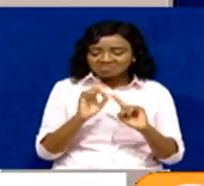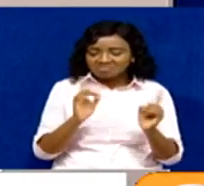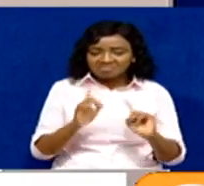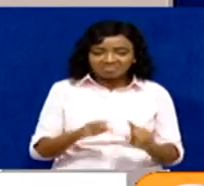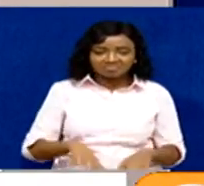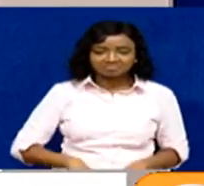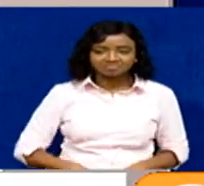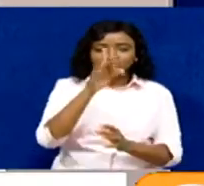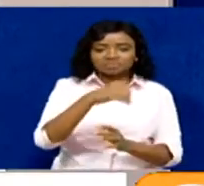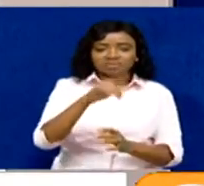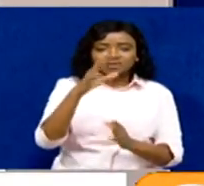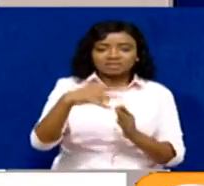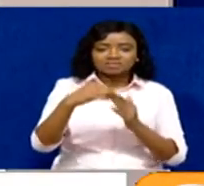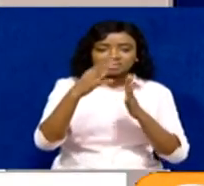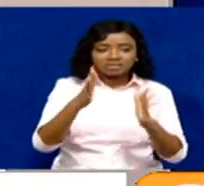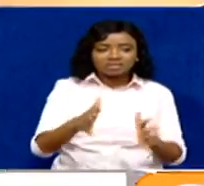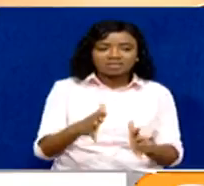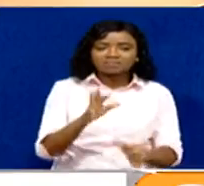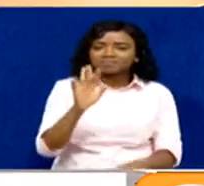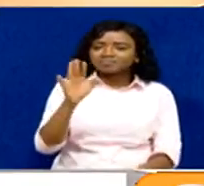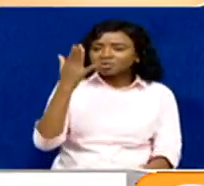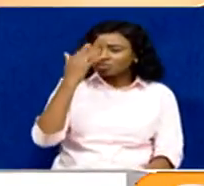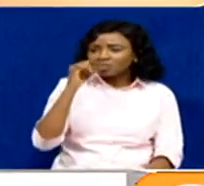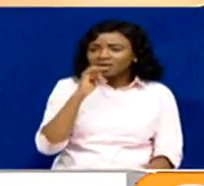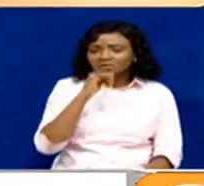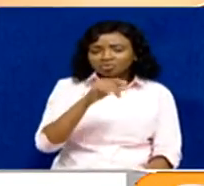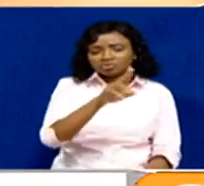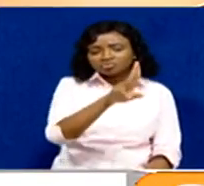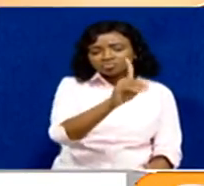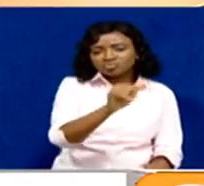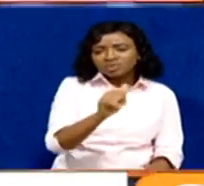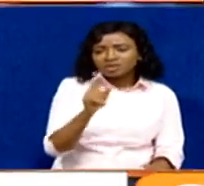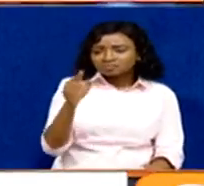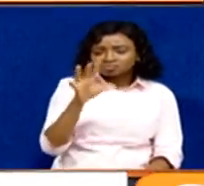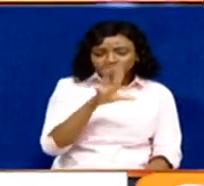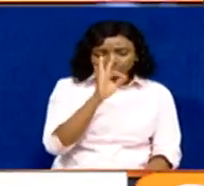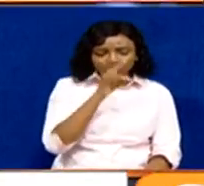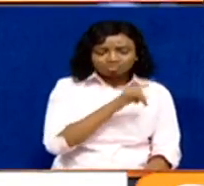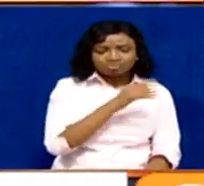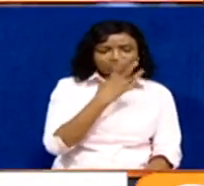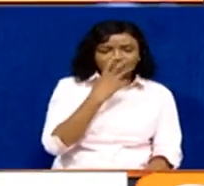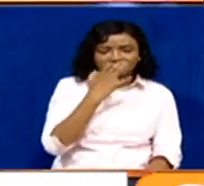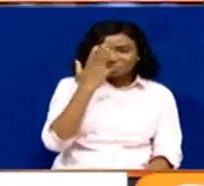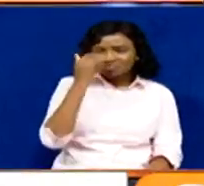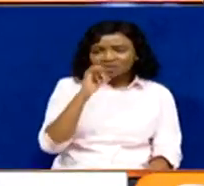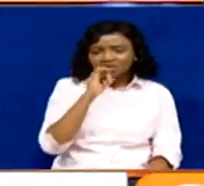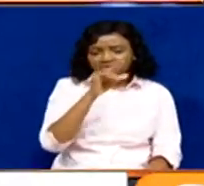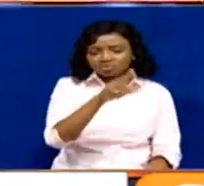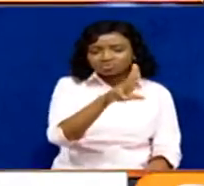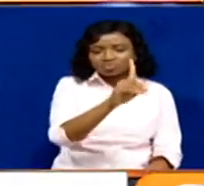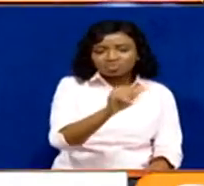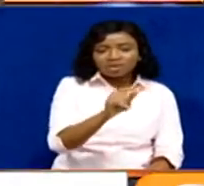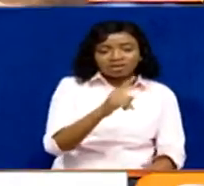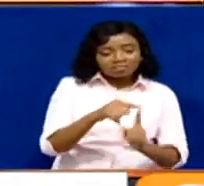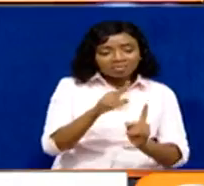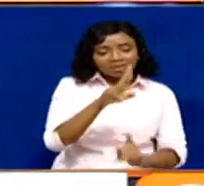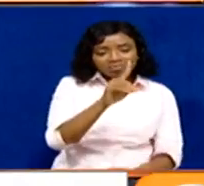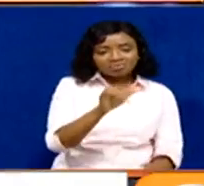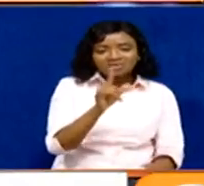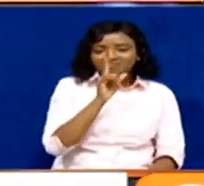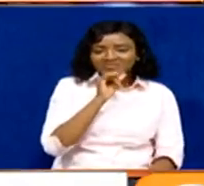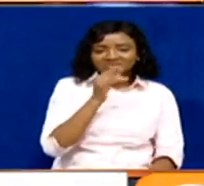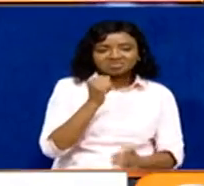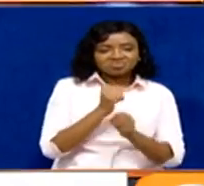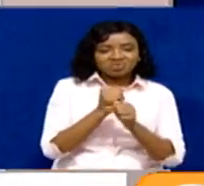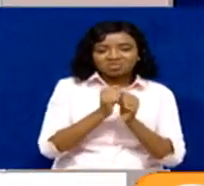whole country. So why not UDA, which is led by the Deputy President William Ruto, who himself has worked with Raila Odinga before?